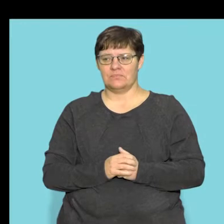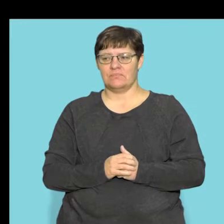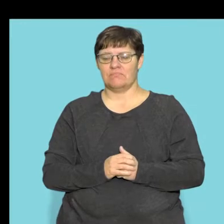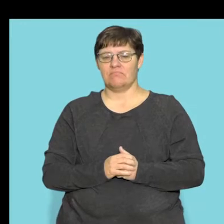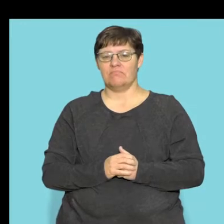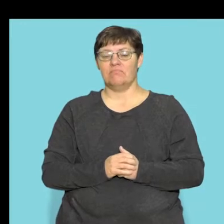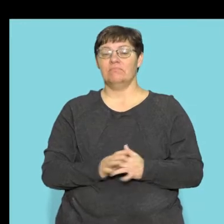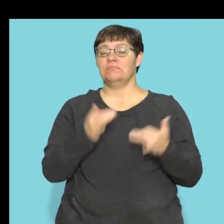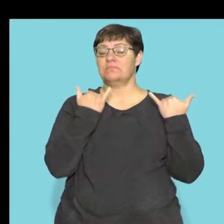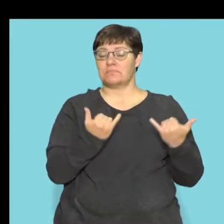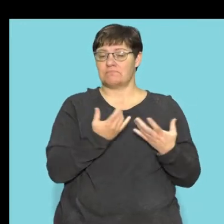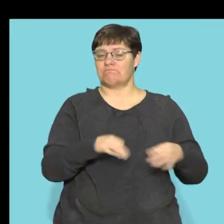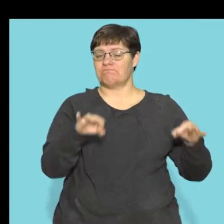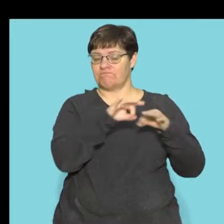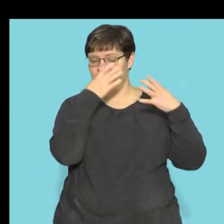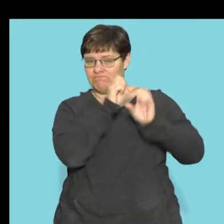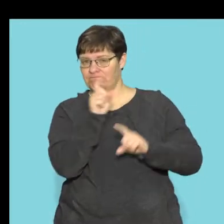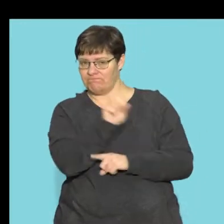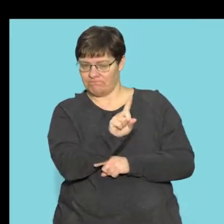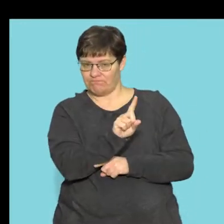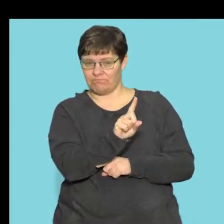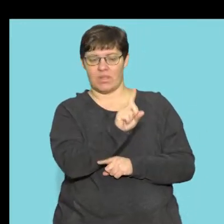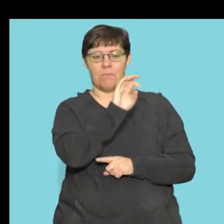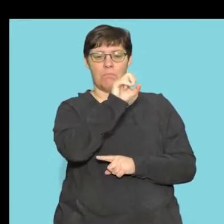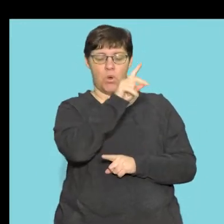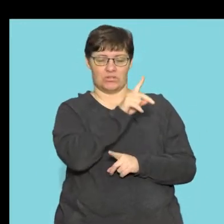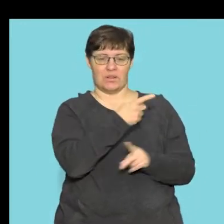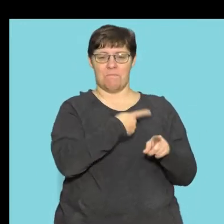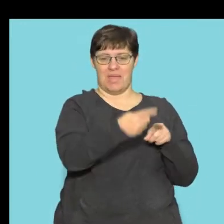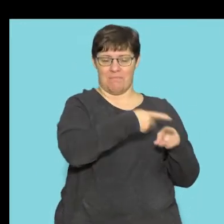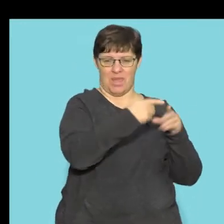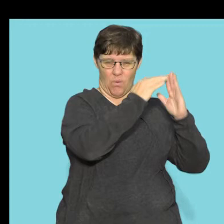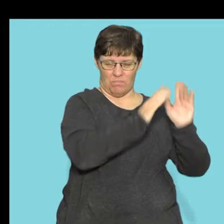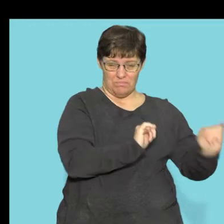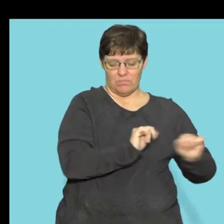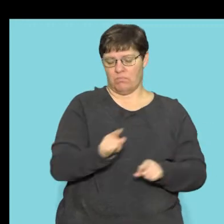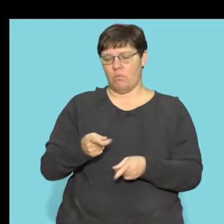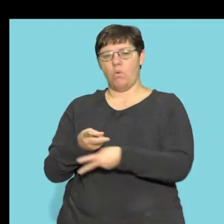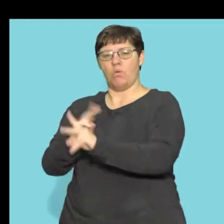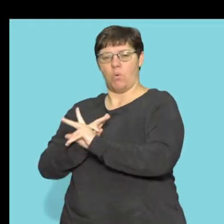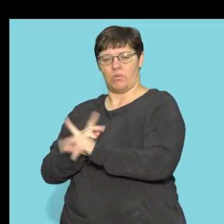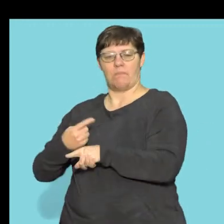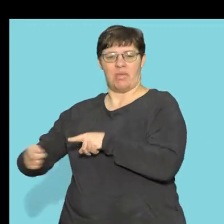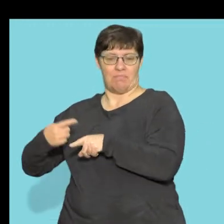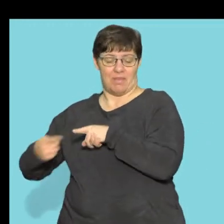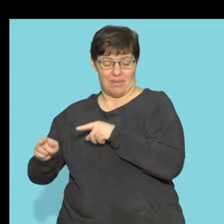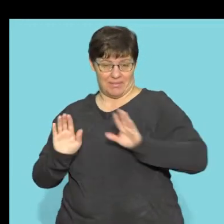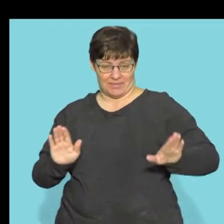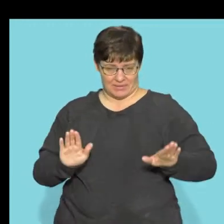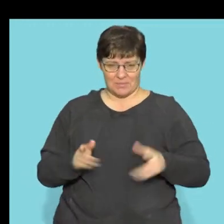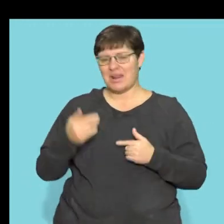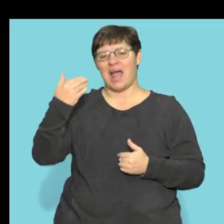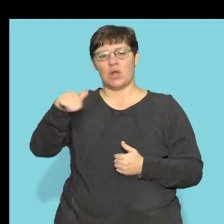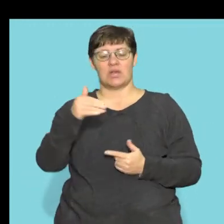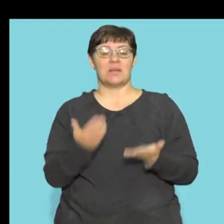So remember, present value has to do mainly about the bond repayments and the loan repayment, right? So that's where the